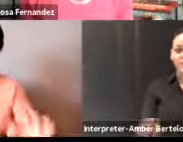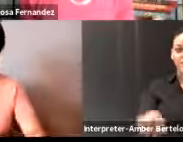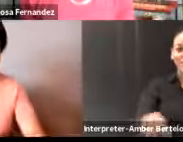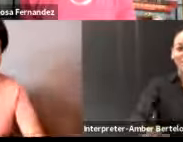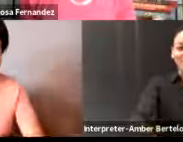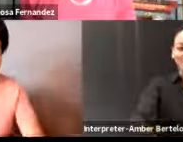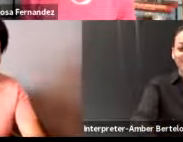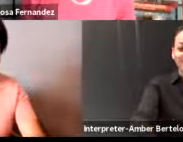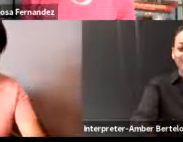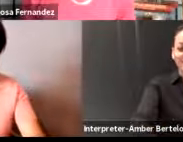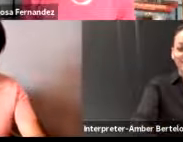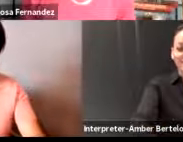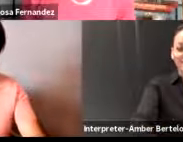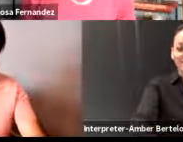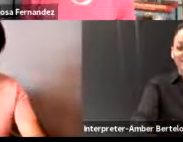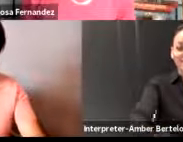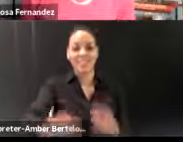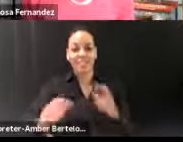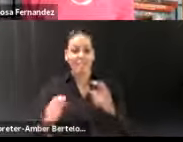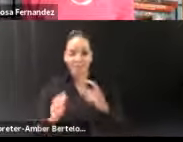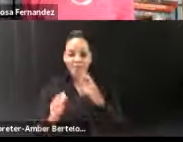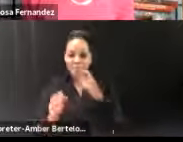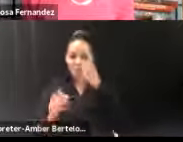Bronx-wide coalition, which I'm a part of.